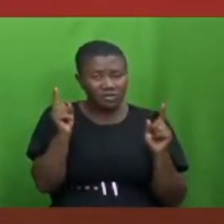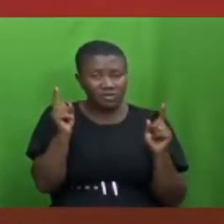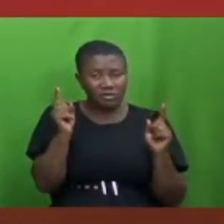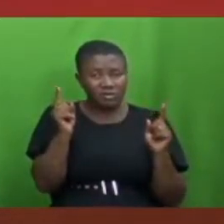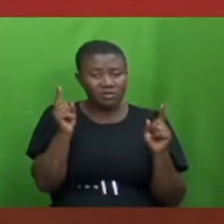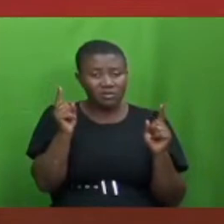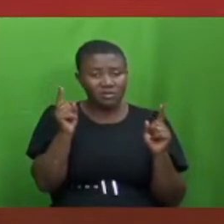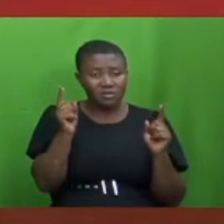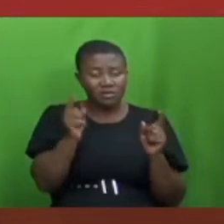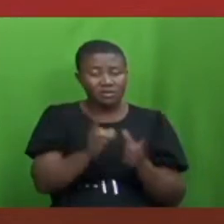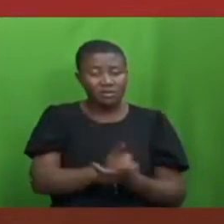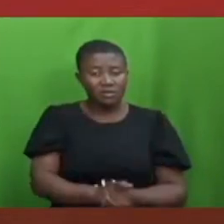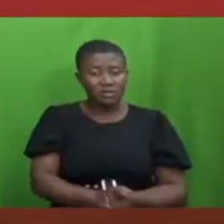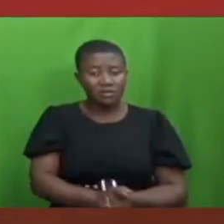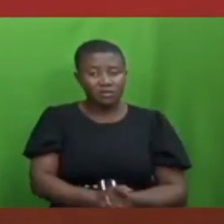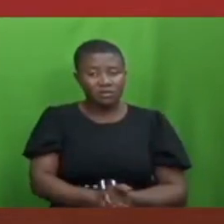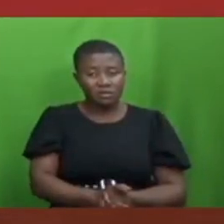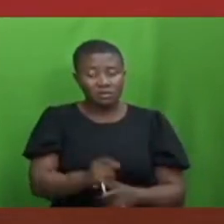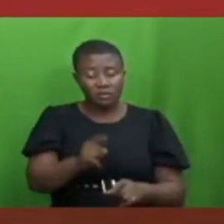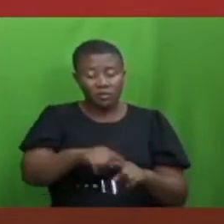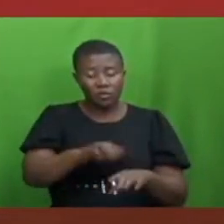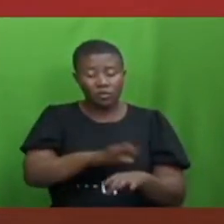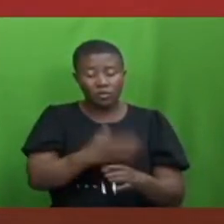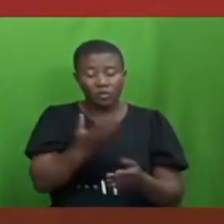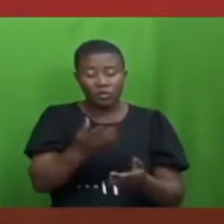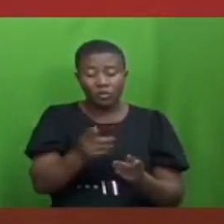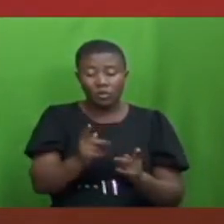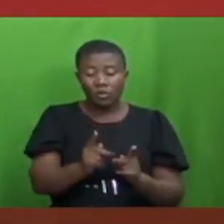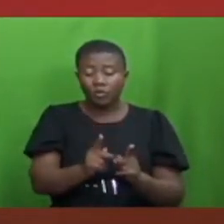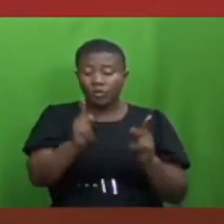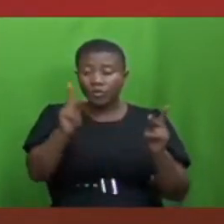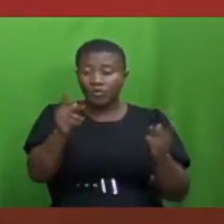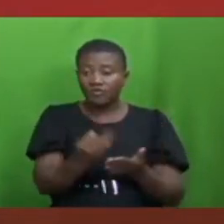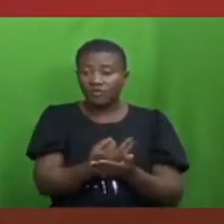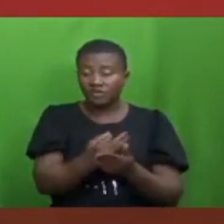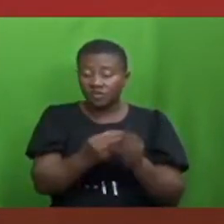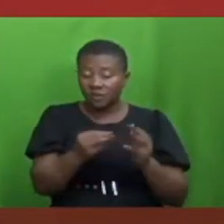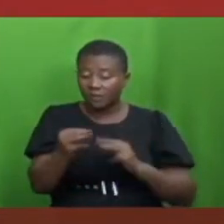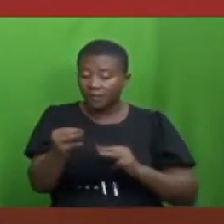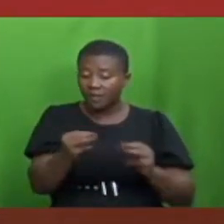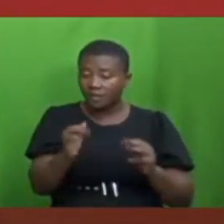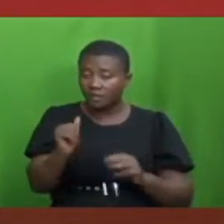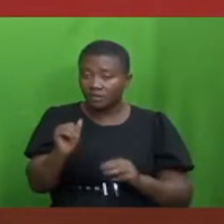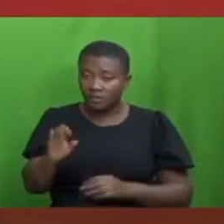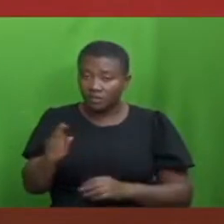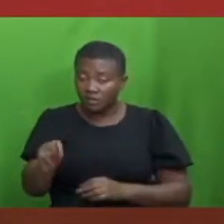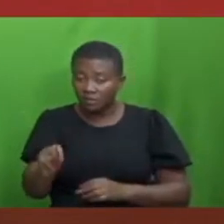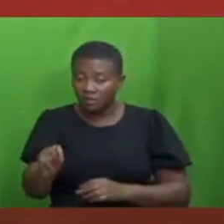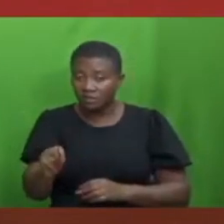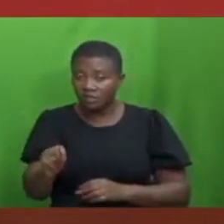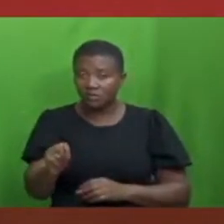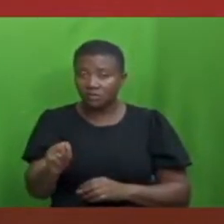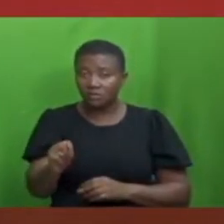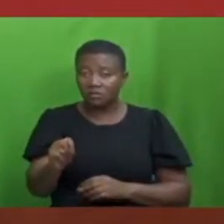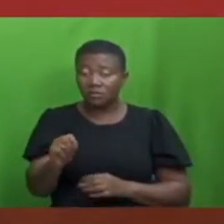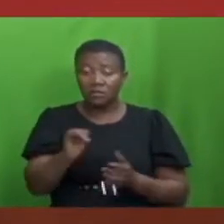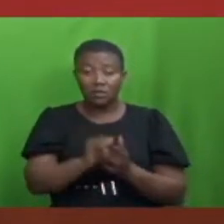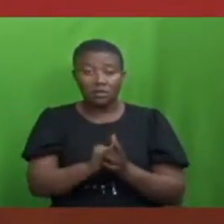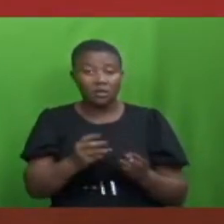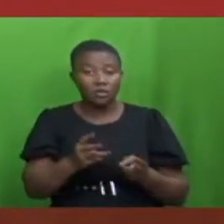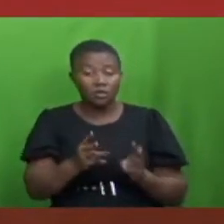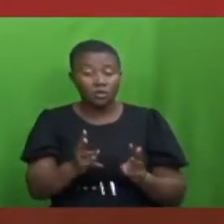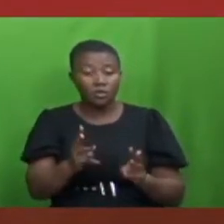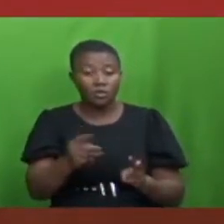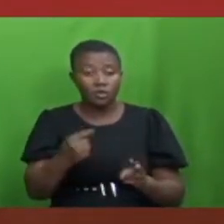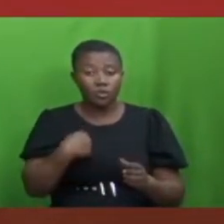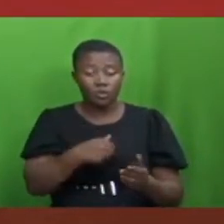And he did state that it was a statement in the terms of the Public Financial